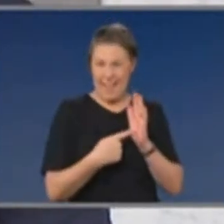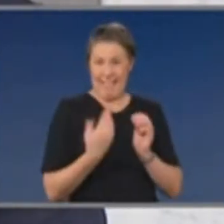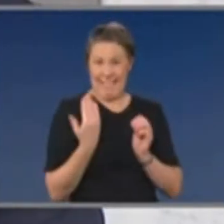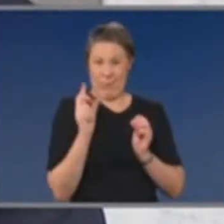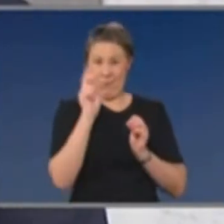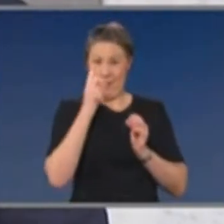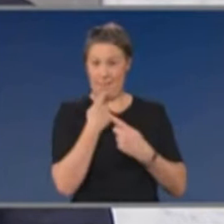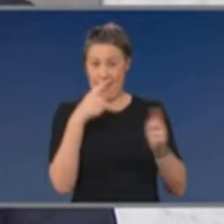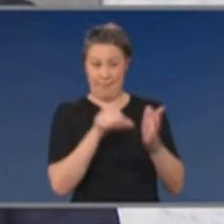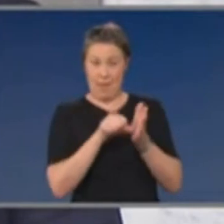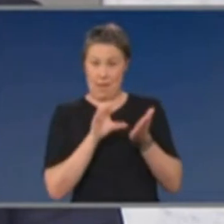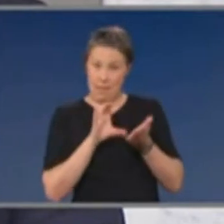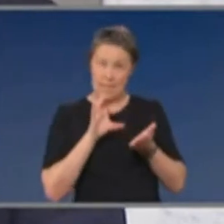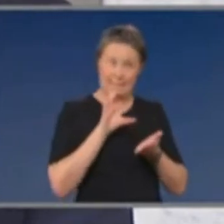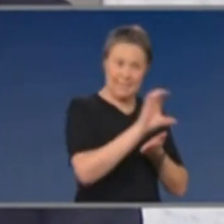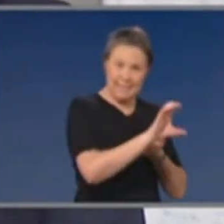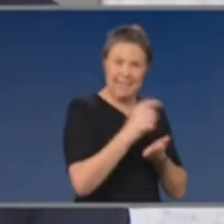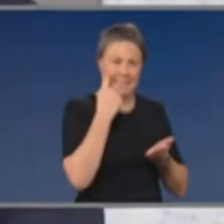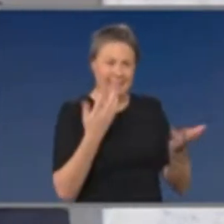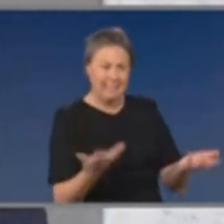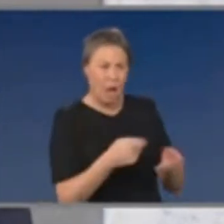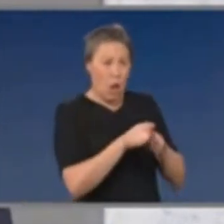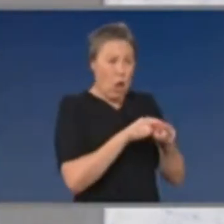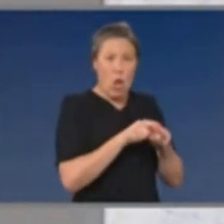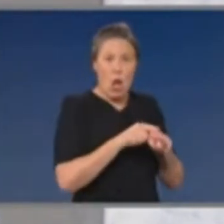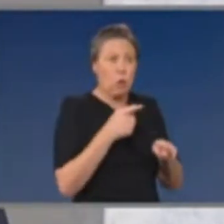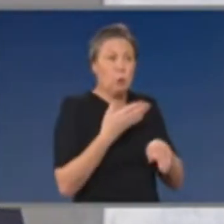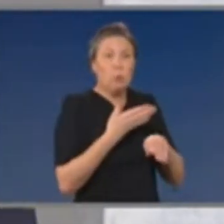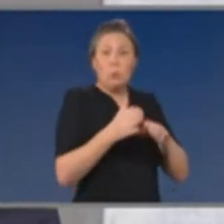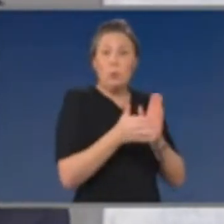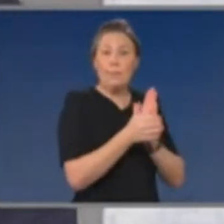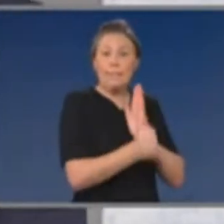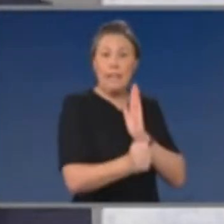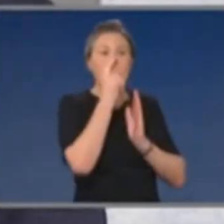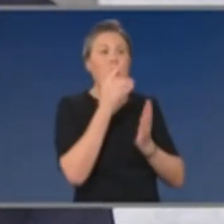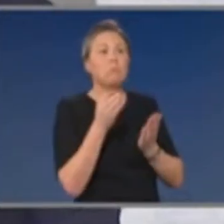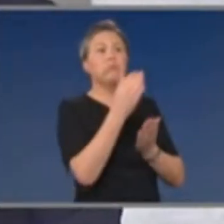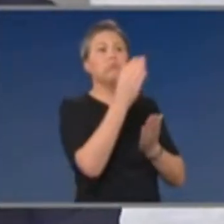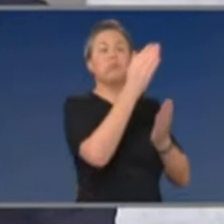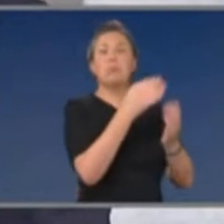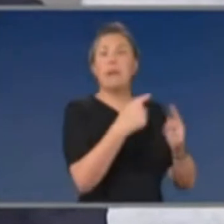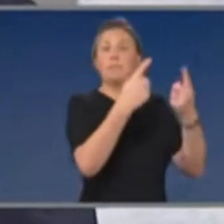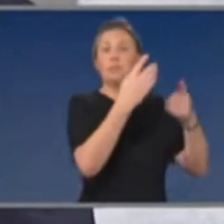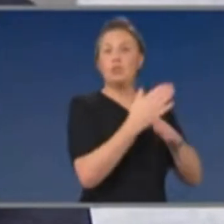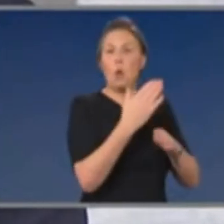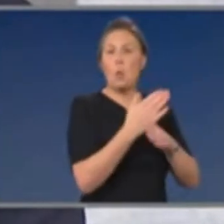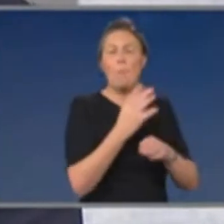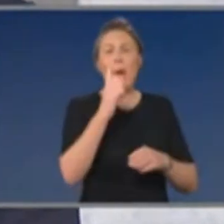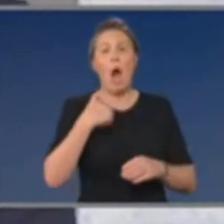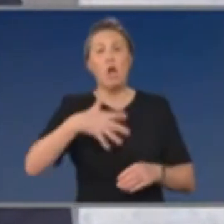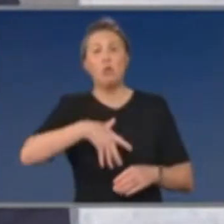employment in those sectors which are in a position to take on new staff. And in relation to your second question, my advice to young people is to look forward, not to look